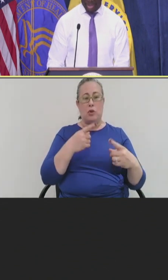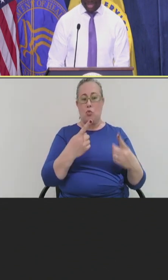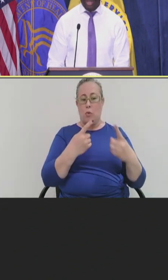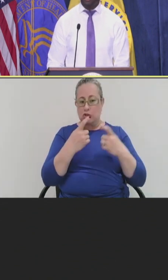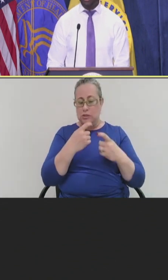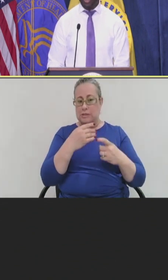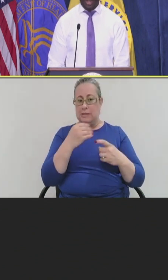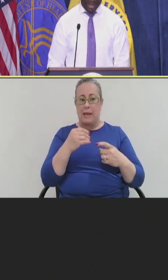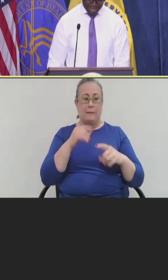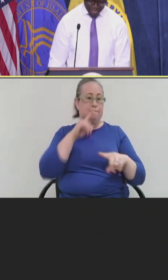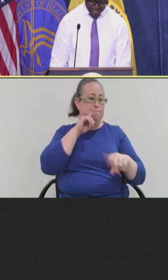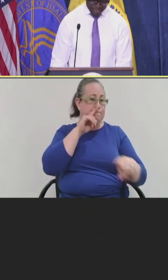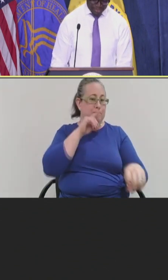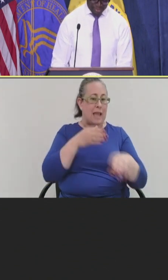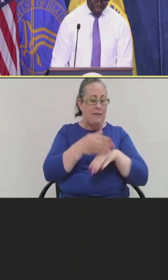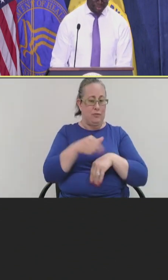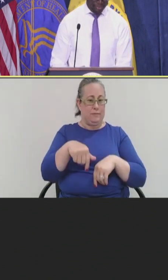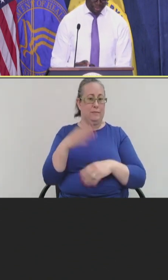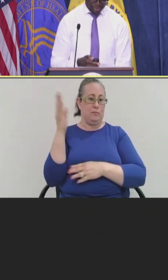the presentation, if any.